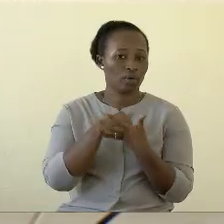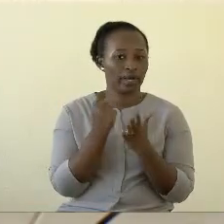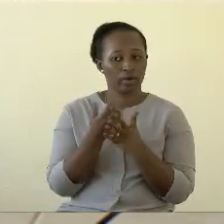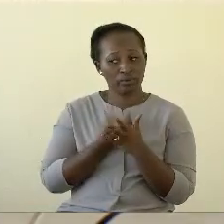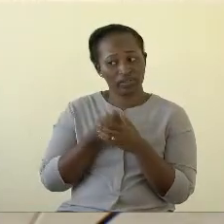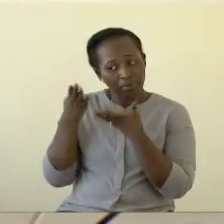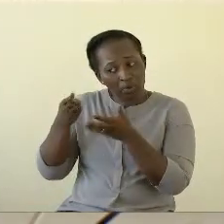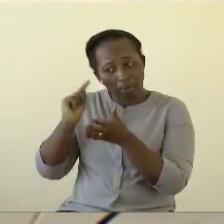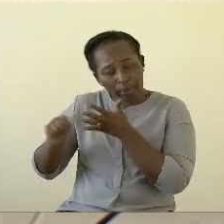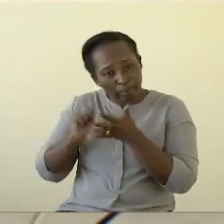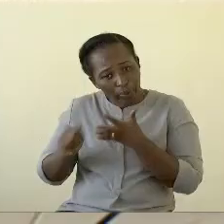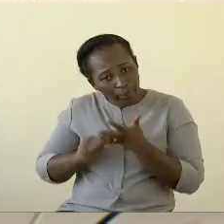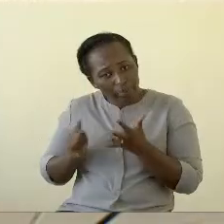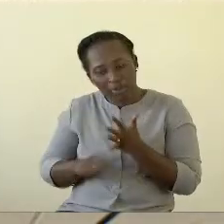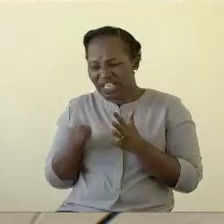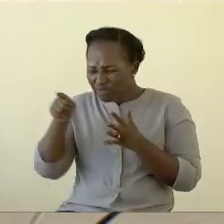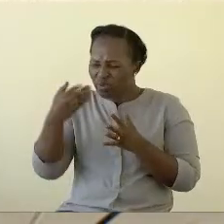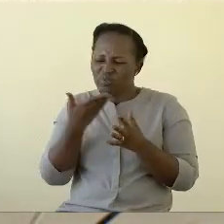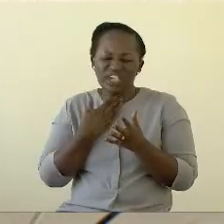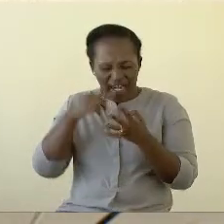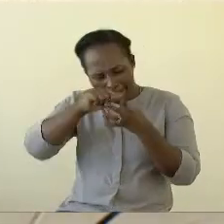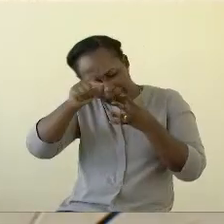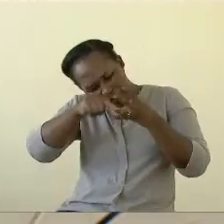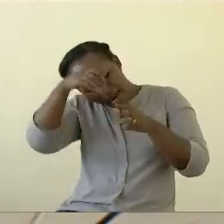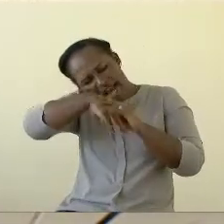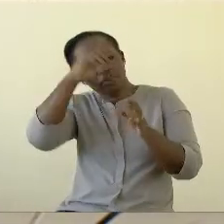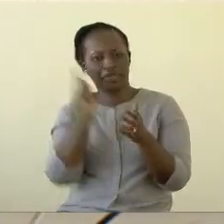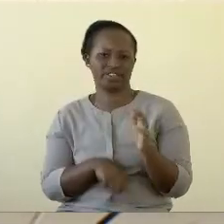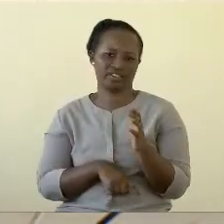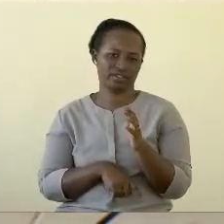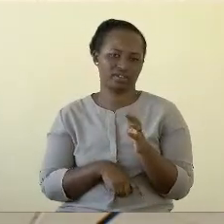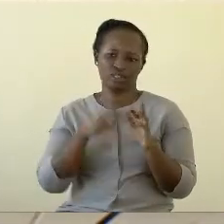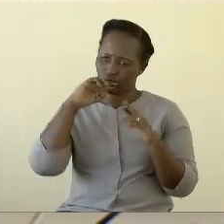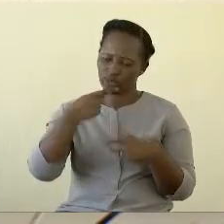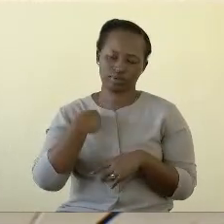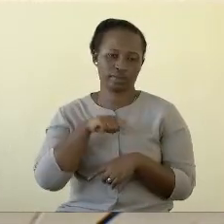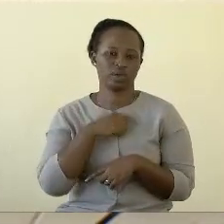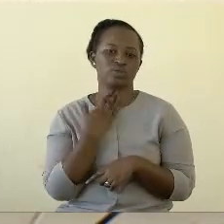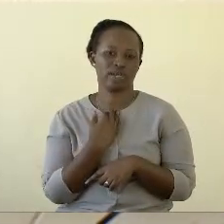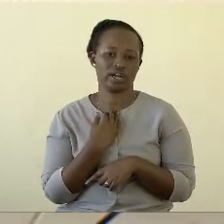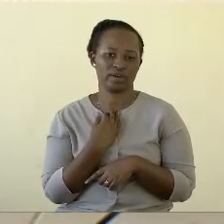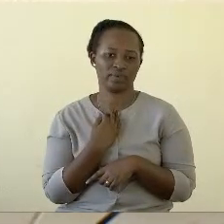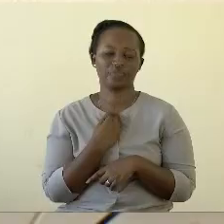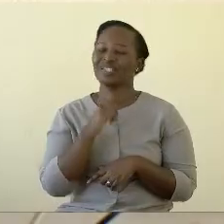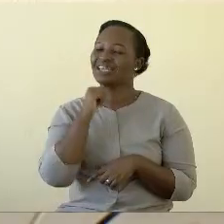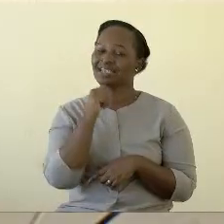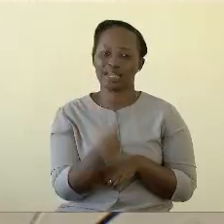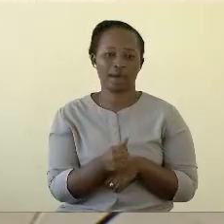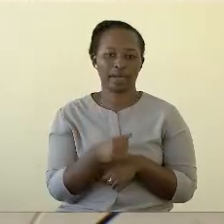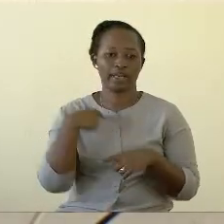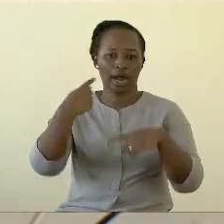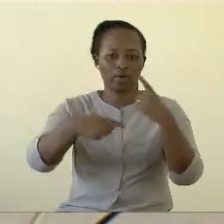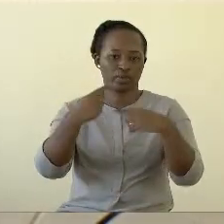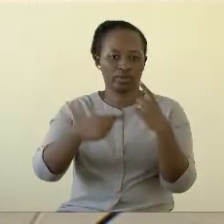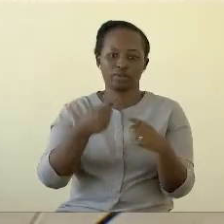this, and that. That's what we are looking at in the design of the responses provided. Remember, I repeat, it's not a